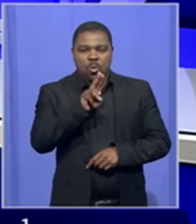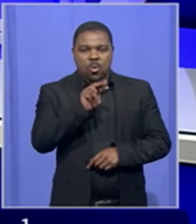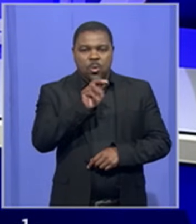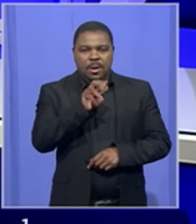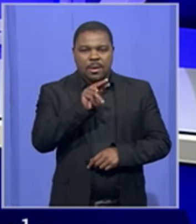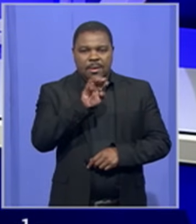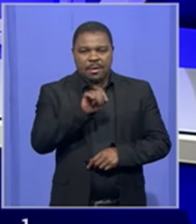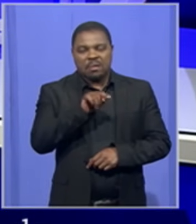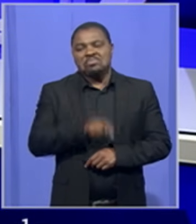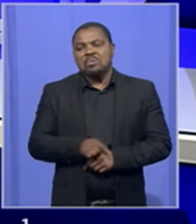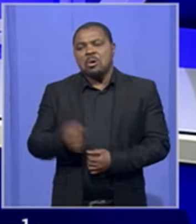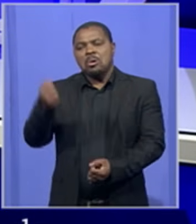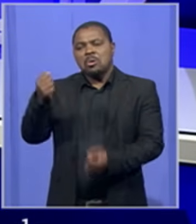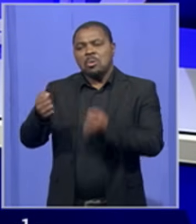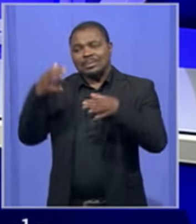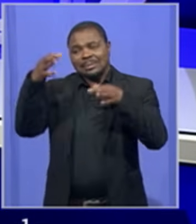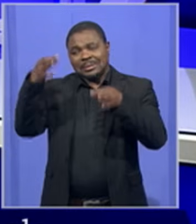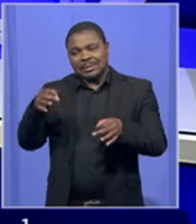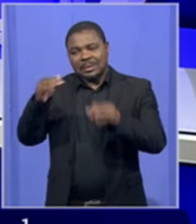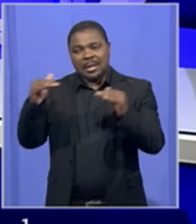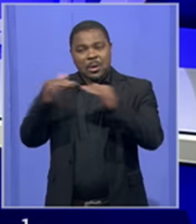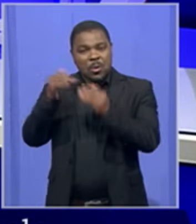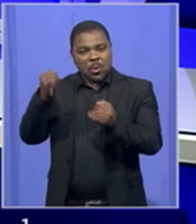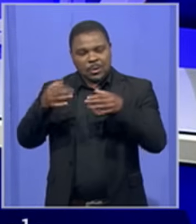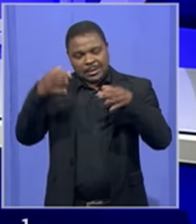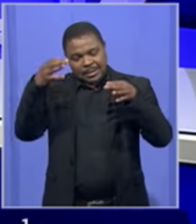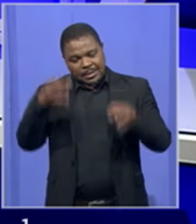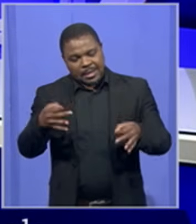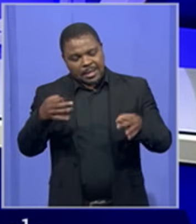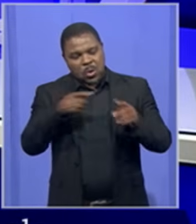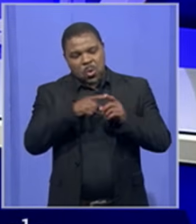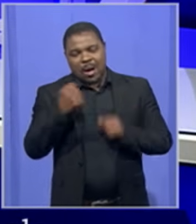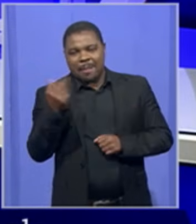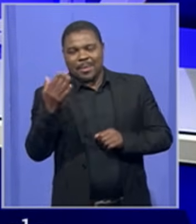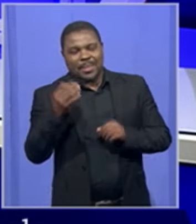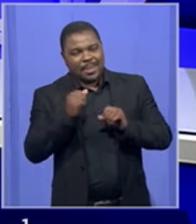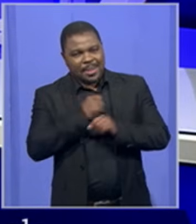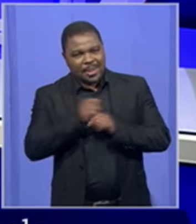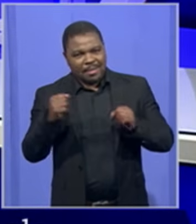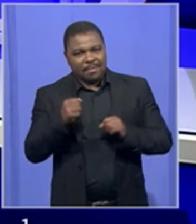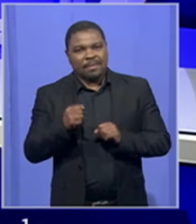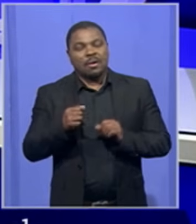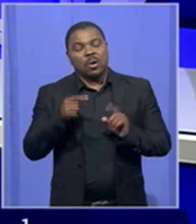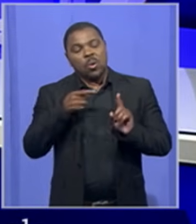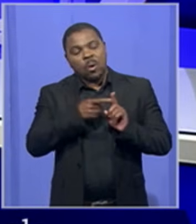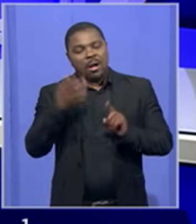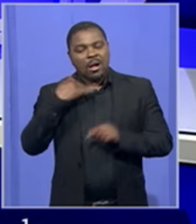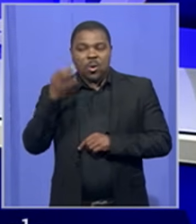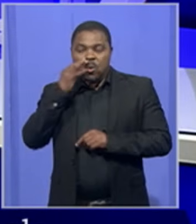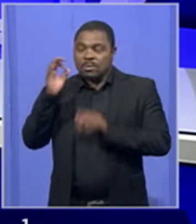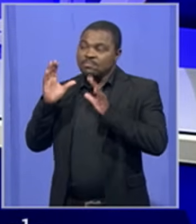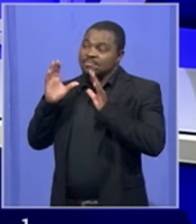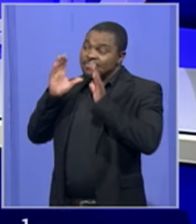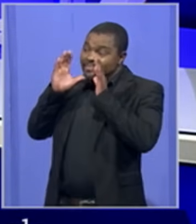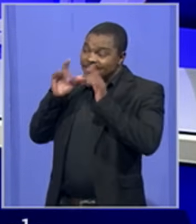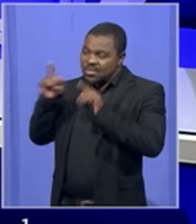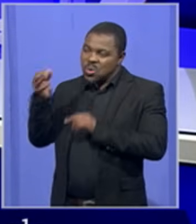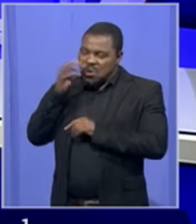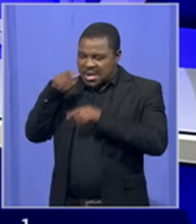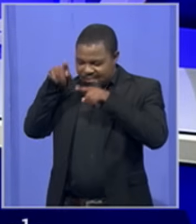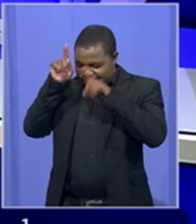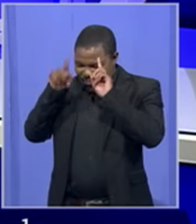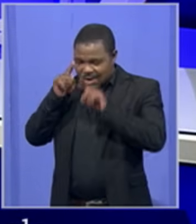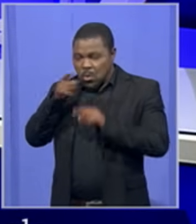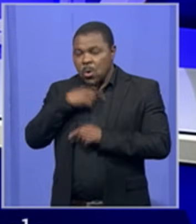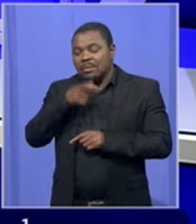kgatlhano le katlholo ya kgotlatshekelo ya tekano ya gore go bitsa moeteledipele wa EFF Julius Malema gore ke lefela makgetlo a